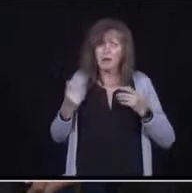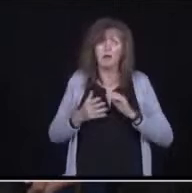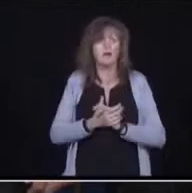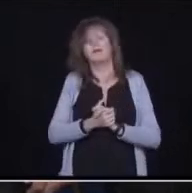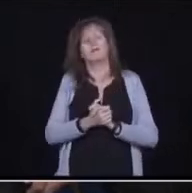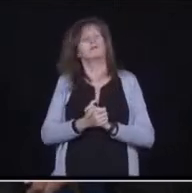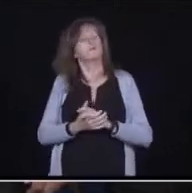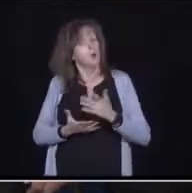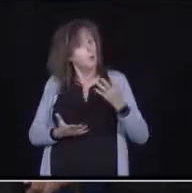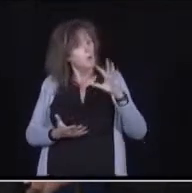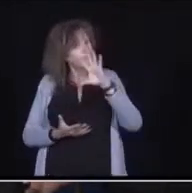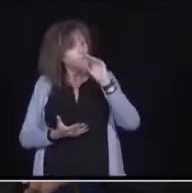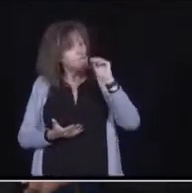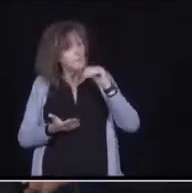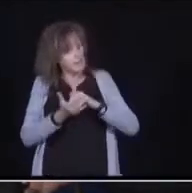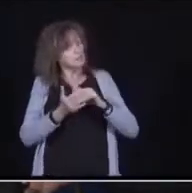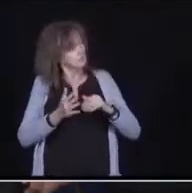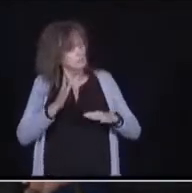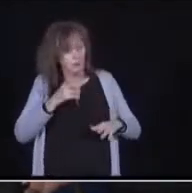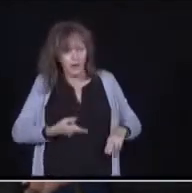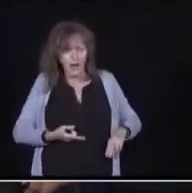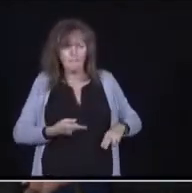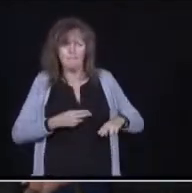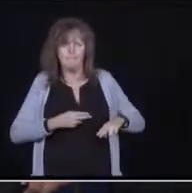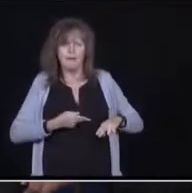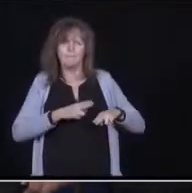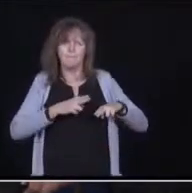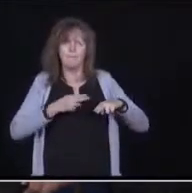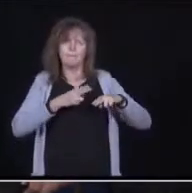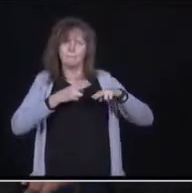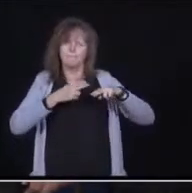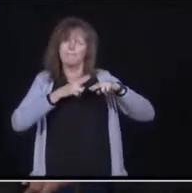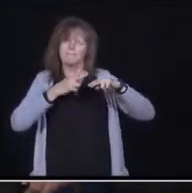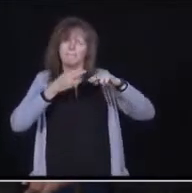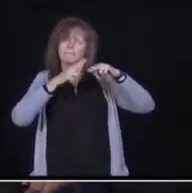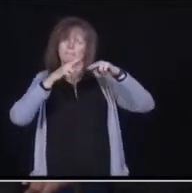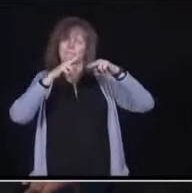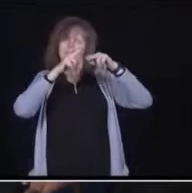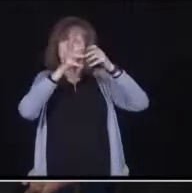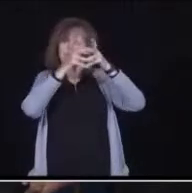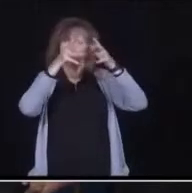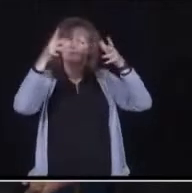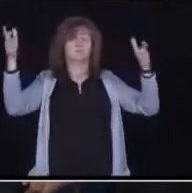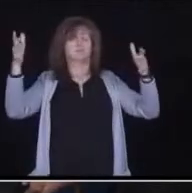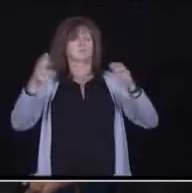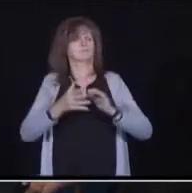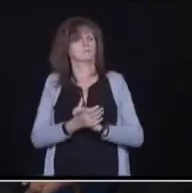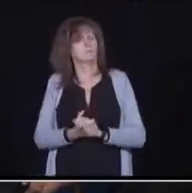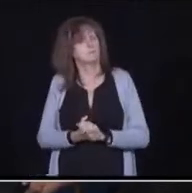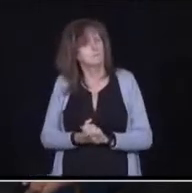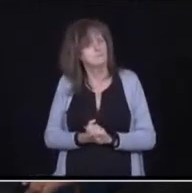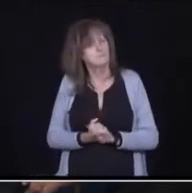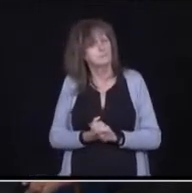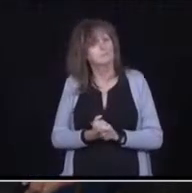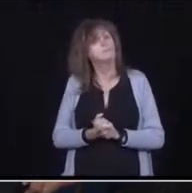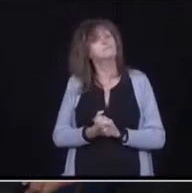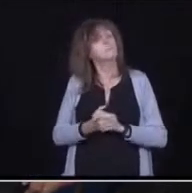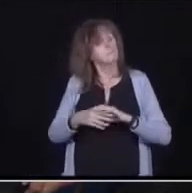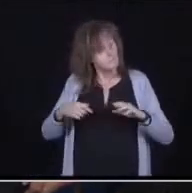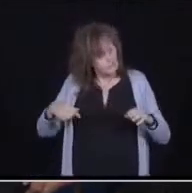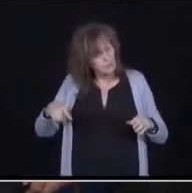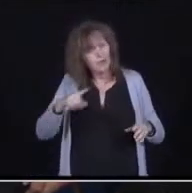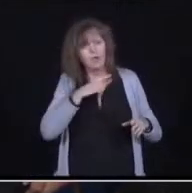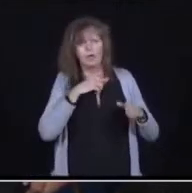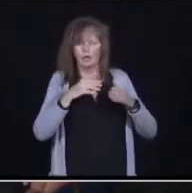moving upwards as high as we can go. And we're going to lead again the